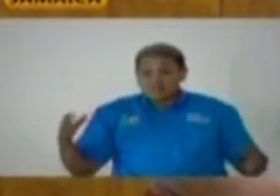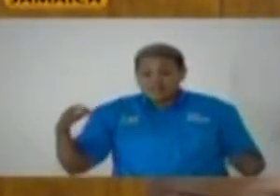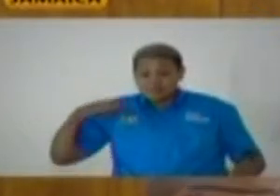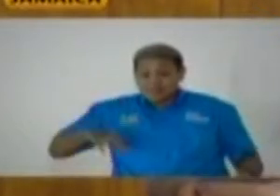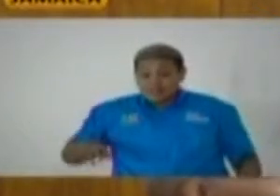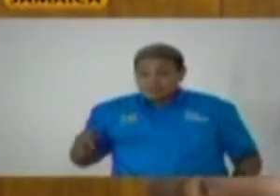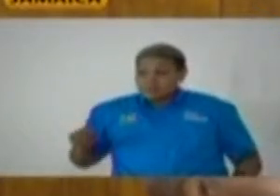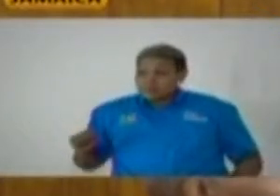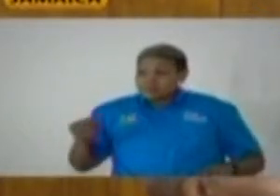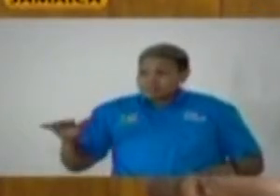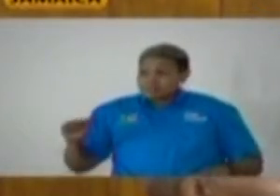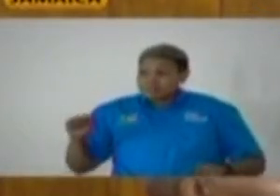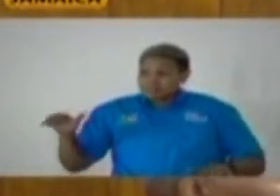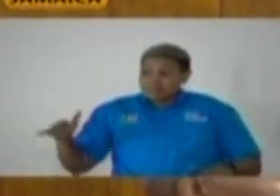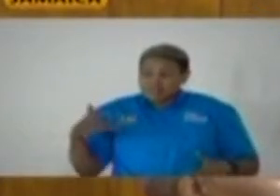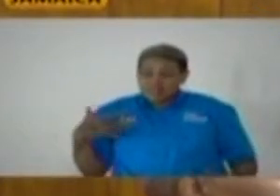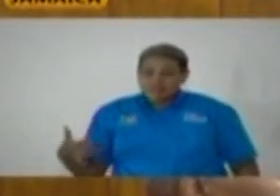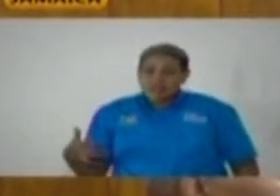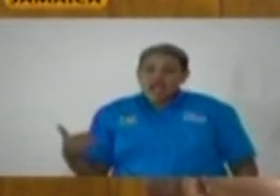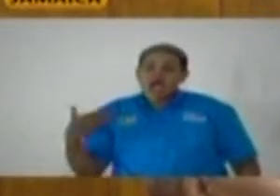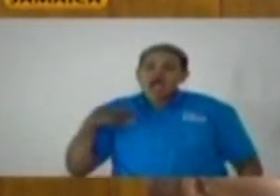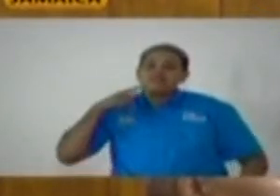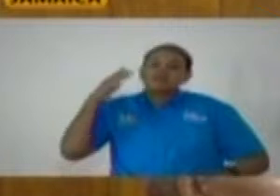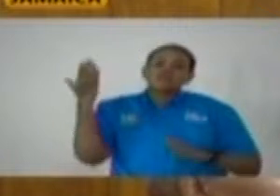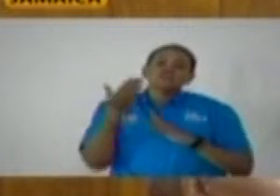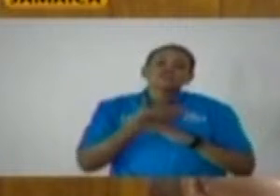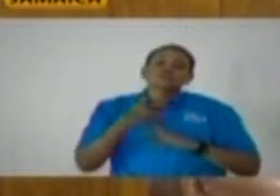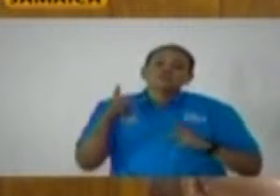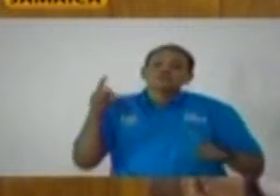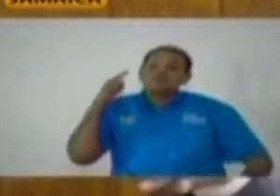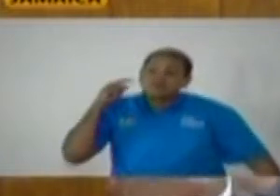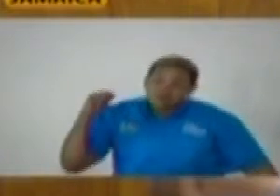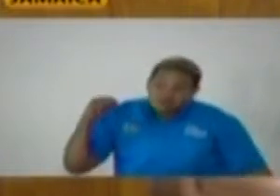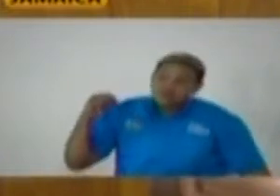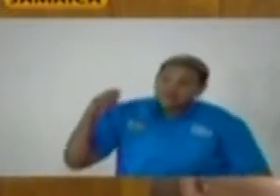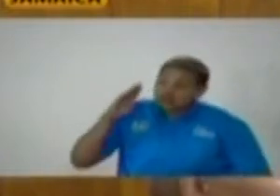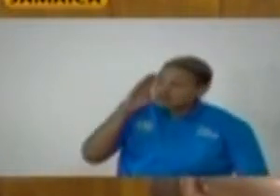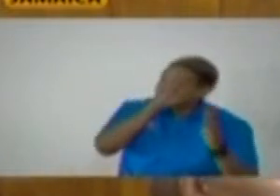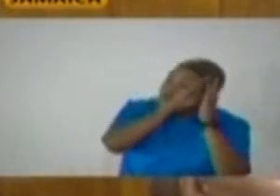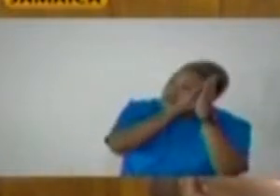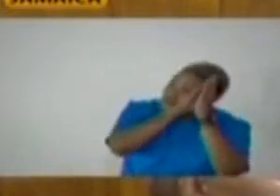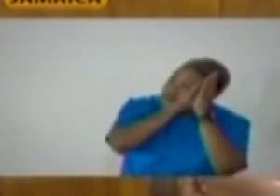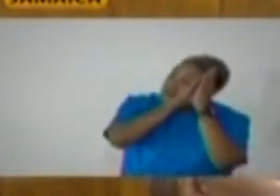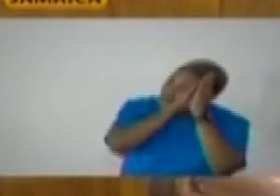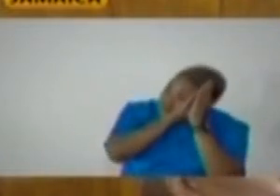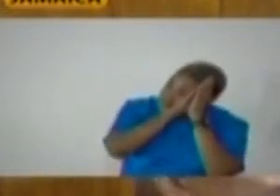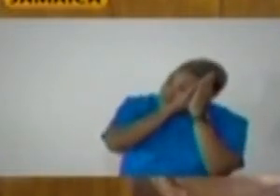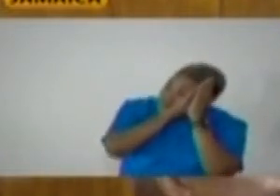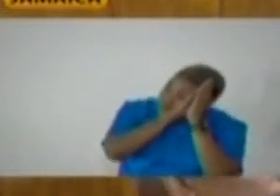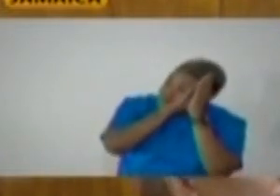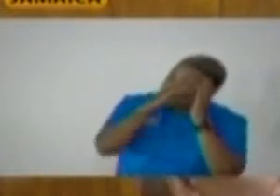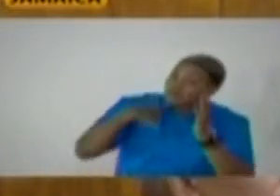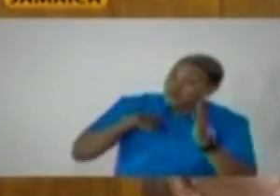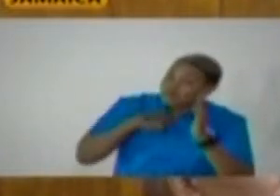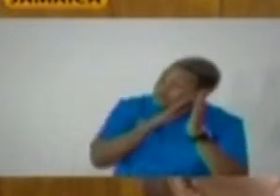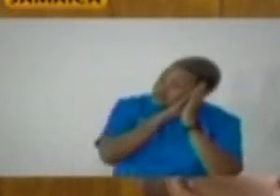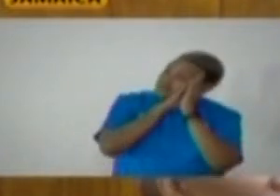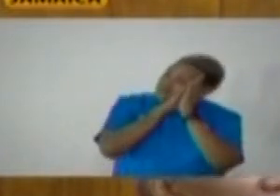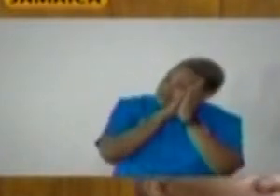benefit from these events, it has a disruptive impact on the people who live around.